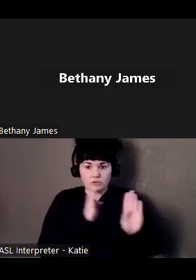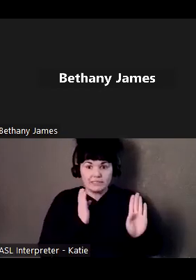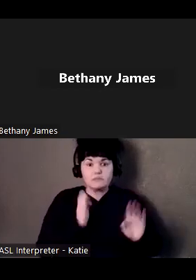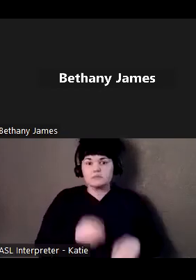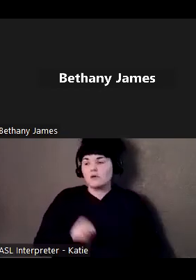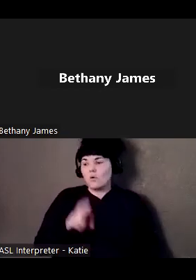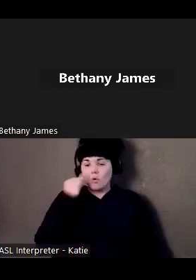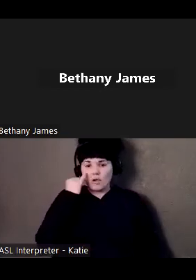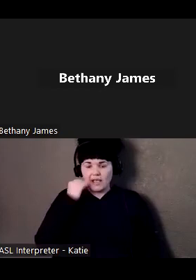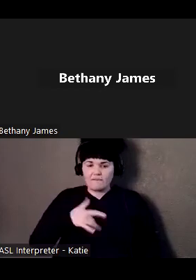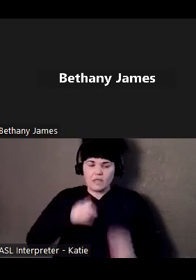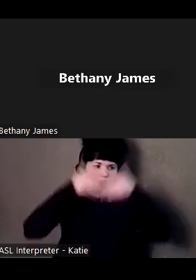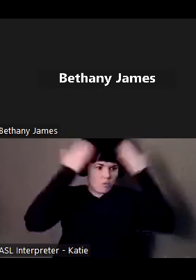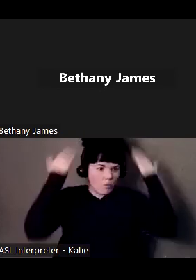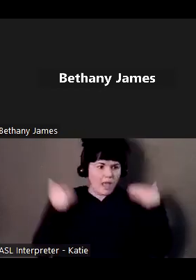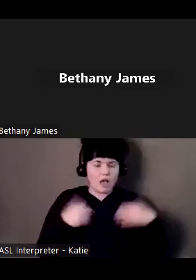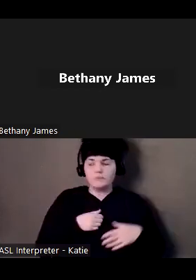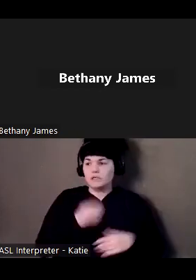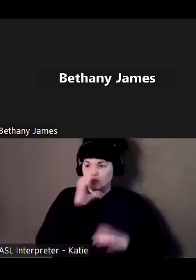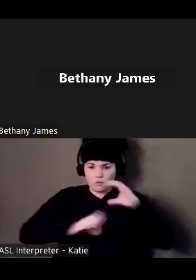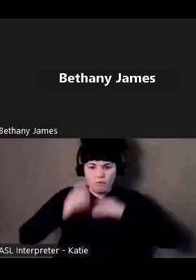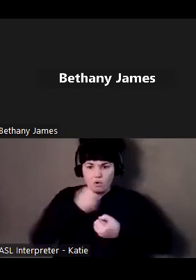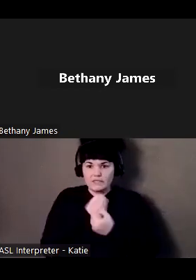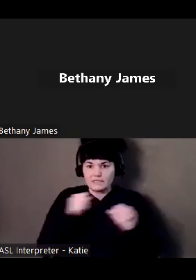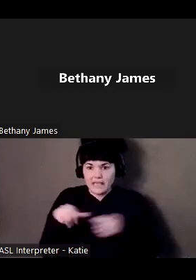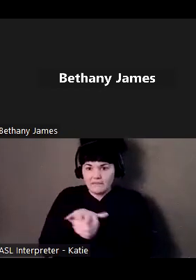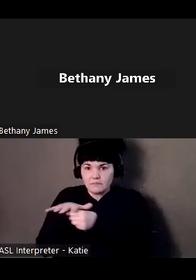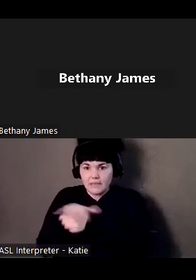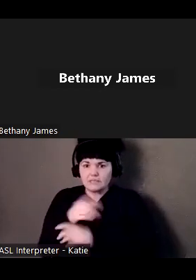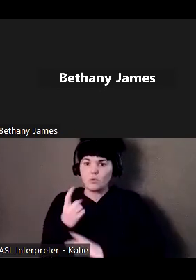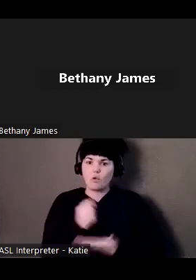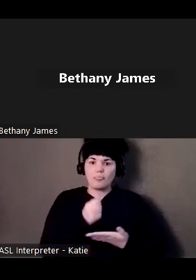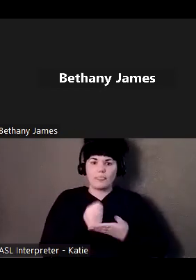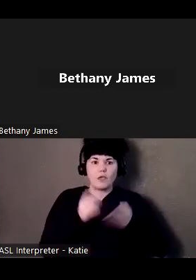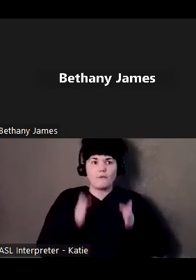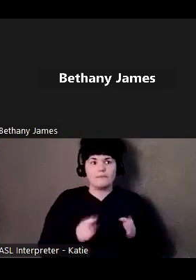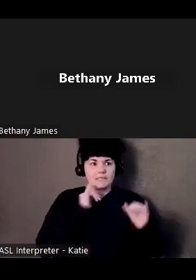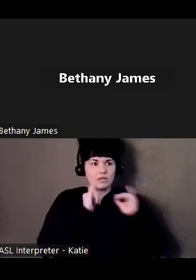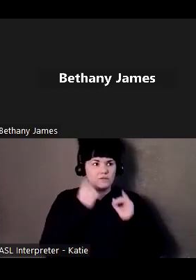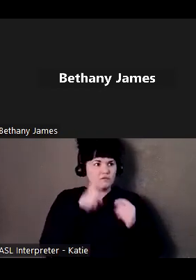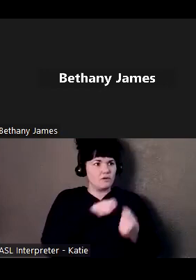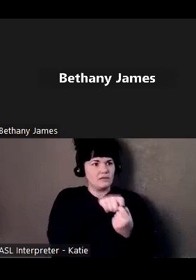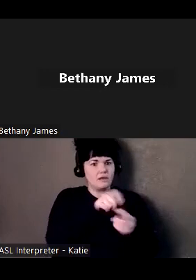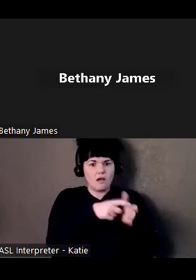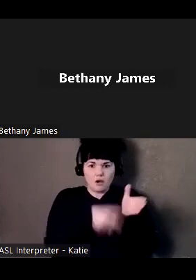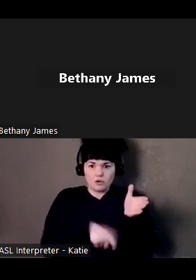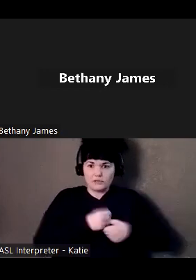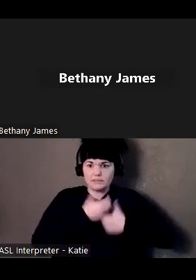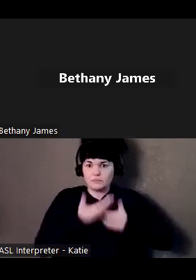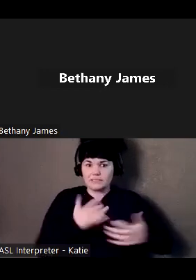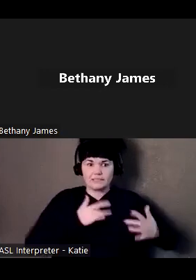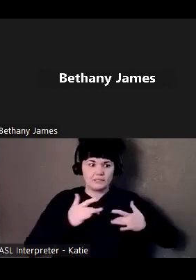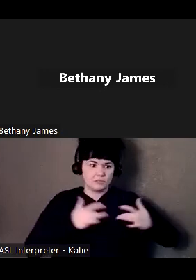feeling overwhelmed. And one therapist who was interviewed for this particular article expressed concern